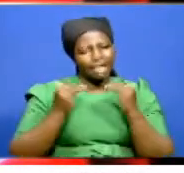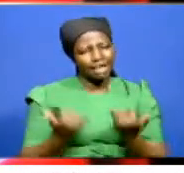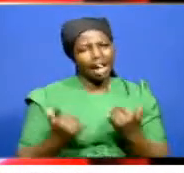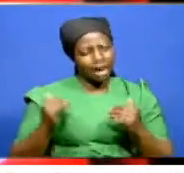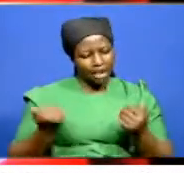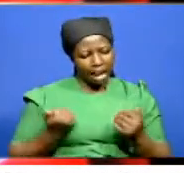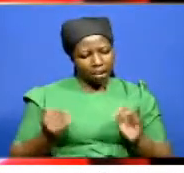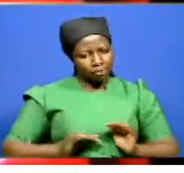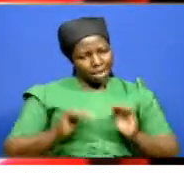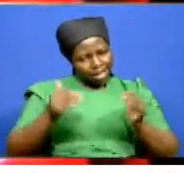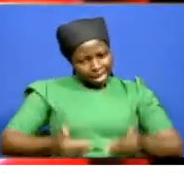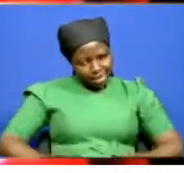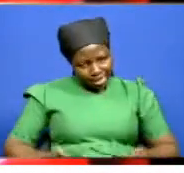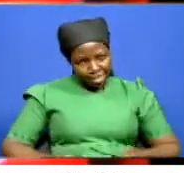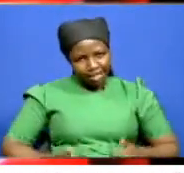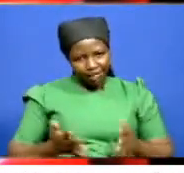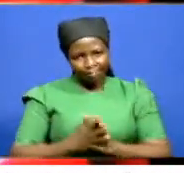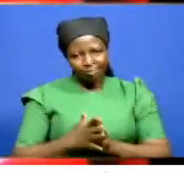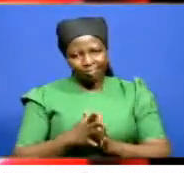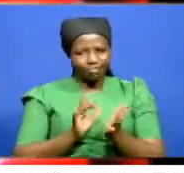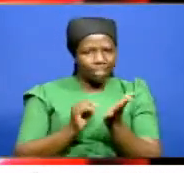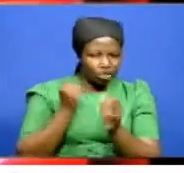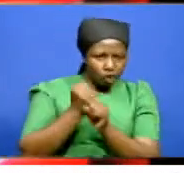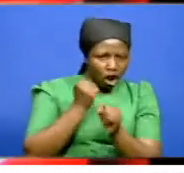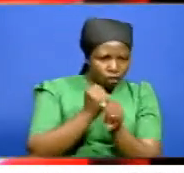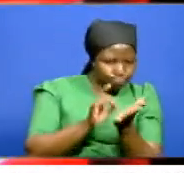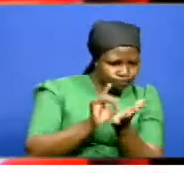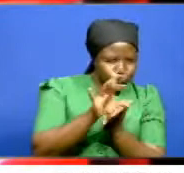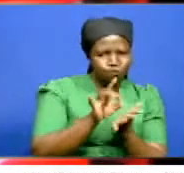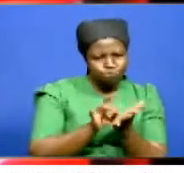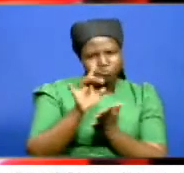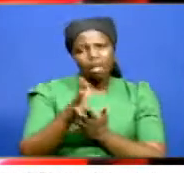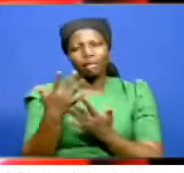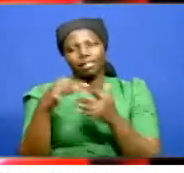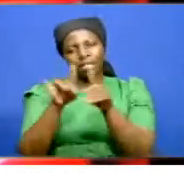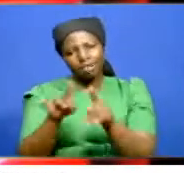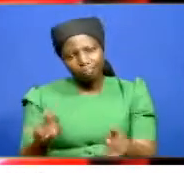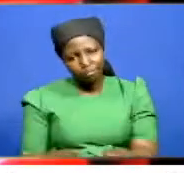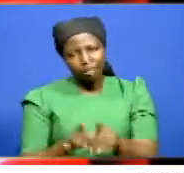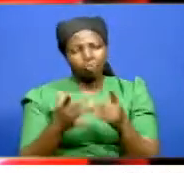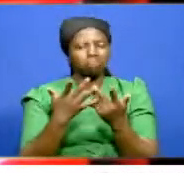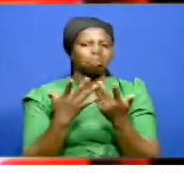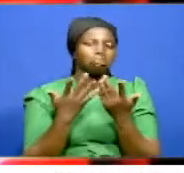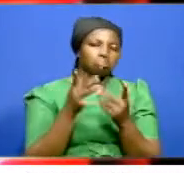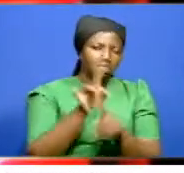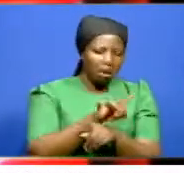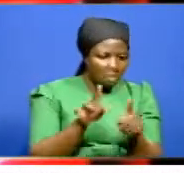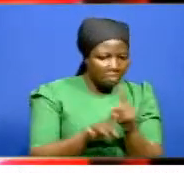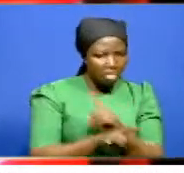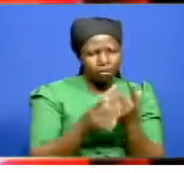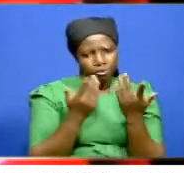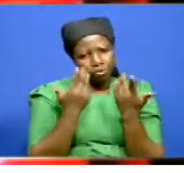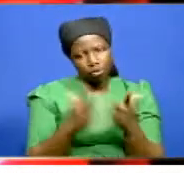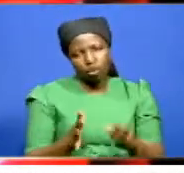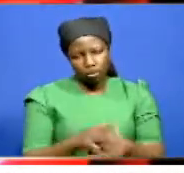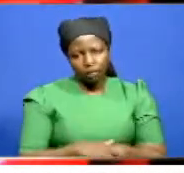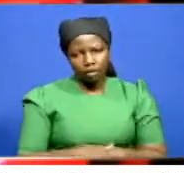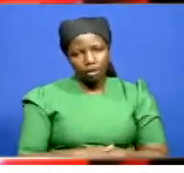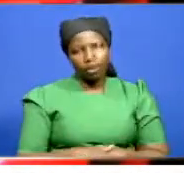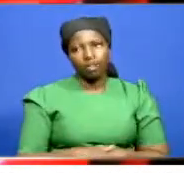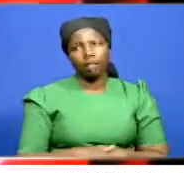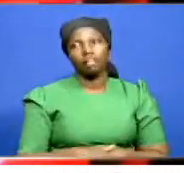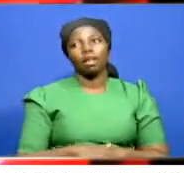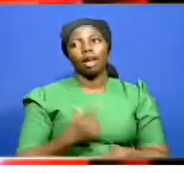unpaid care, unemployment, and poverty. We lost the gains we had made in ensuring that